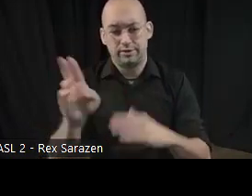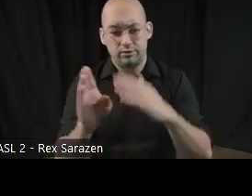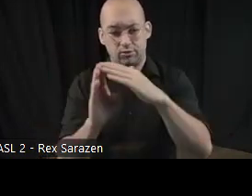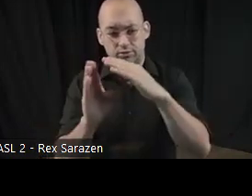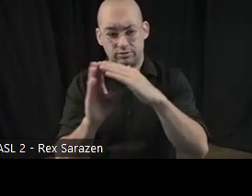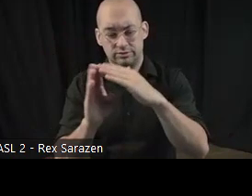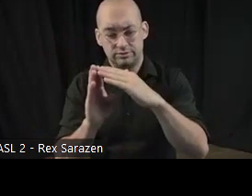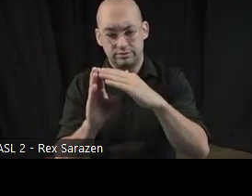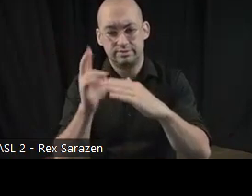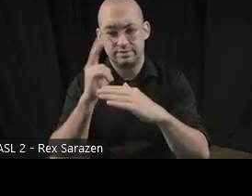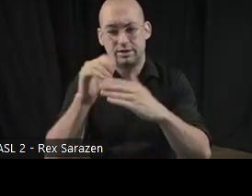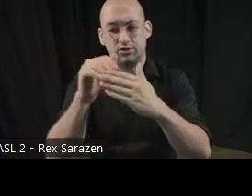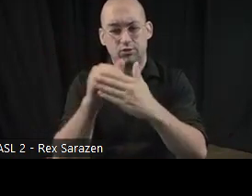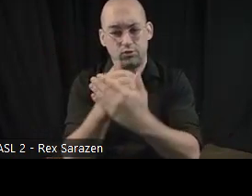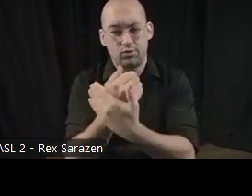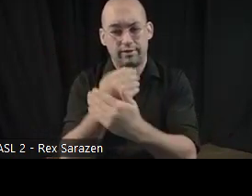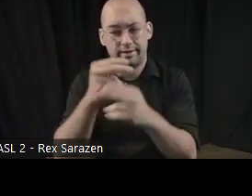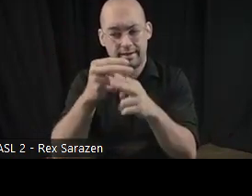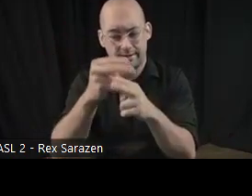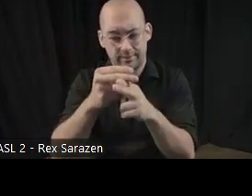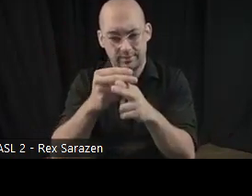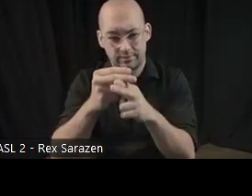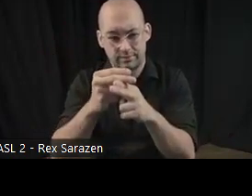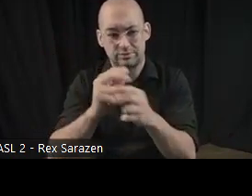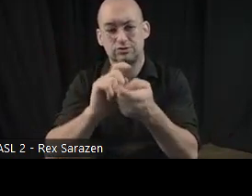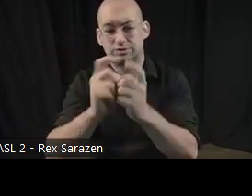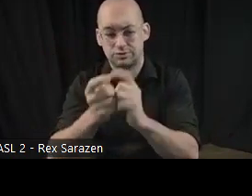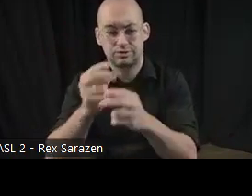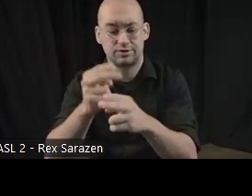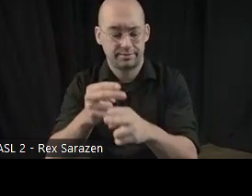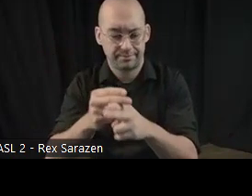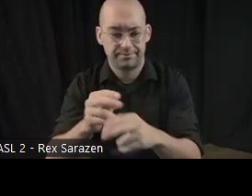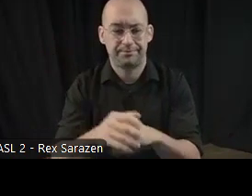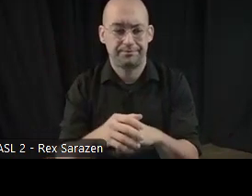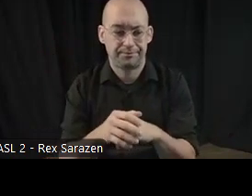and input your name and organization if you like. Thank you very much.